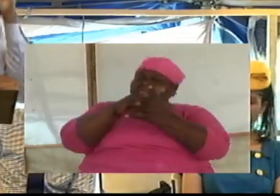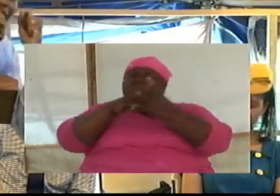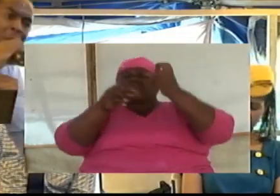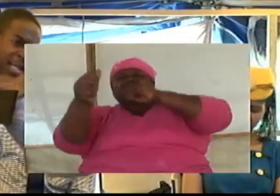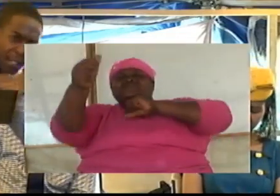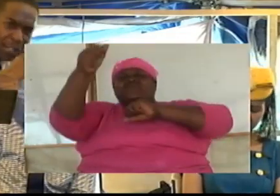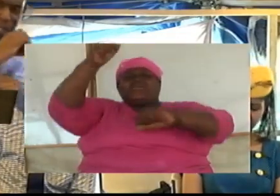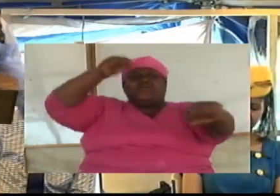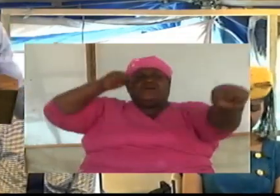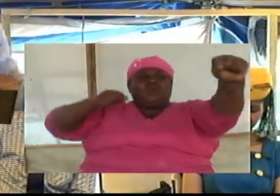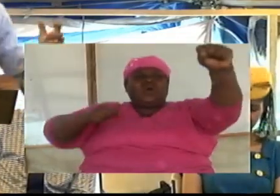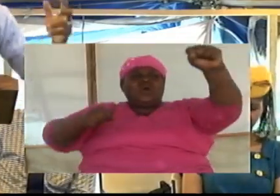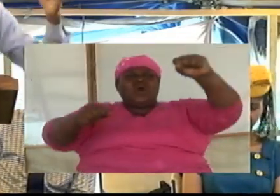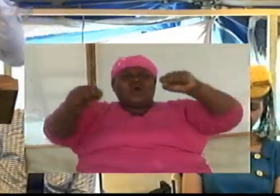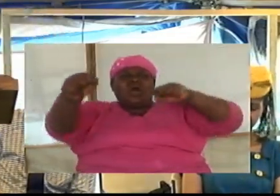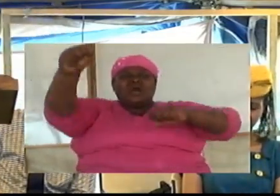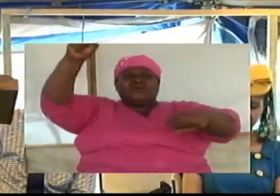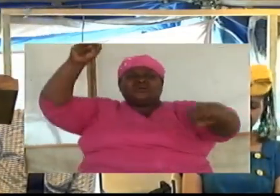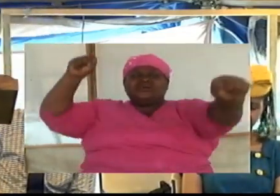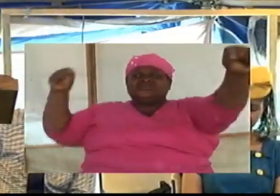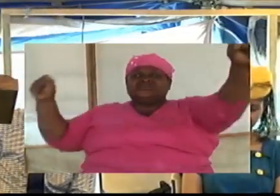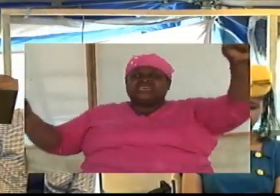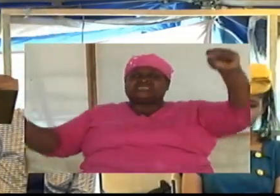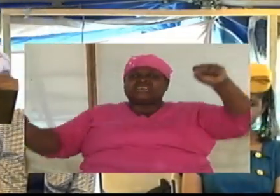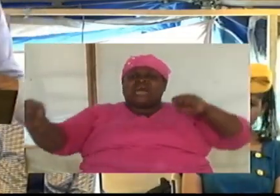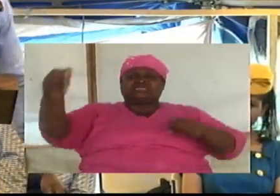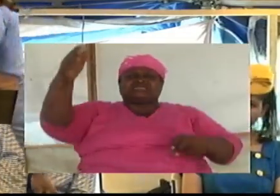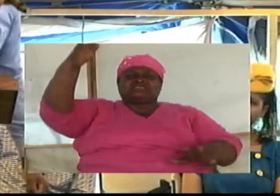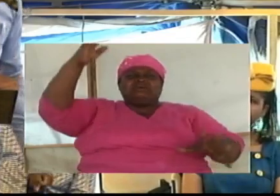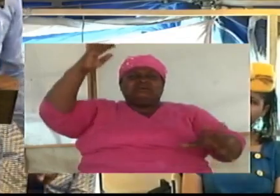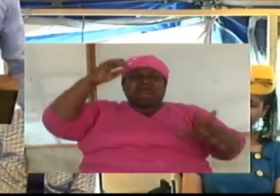can rejoice in the midst of a crisis.